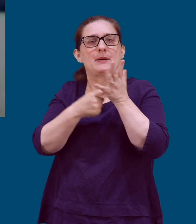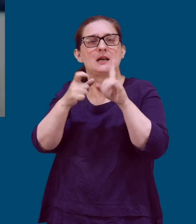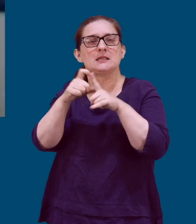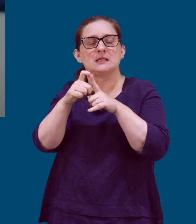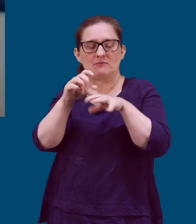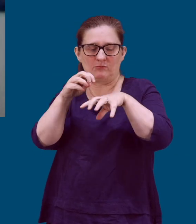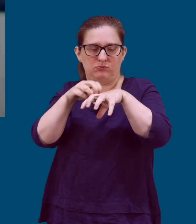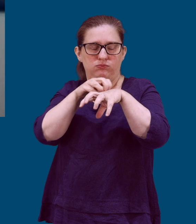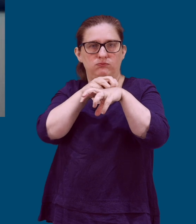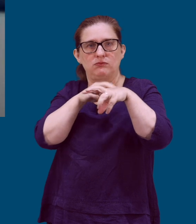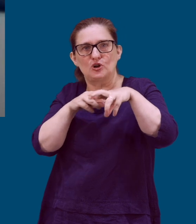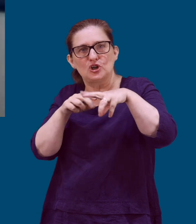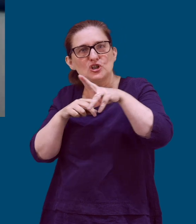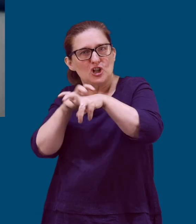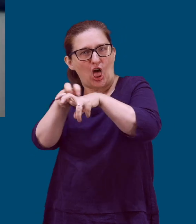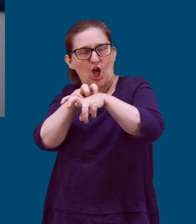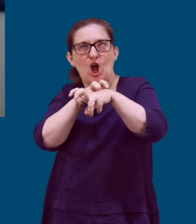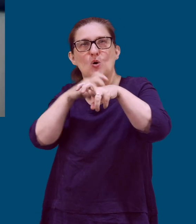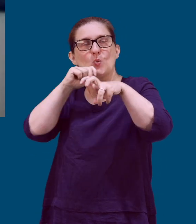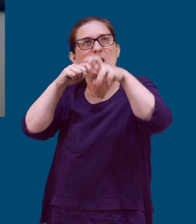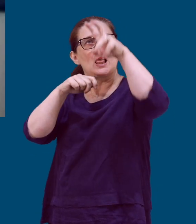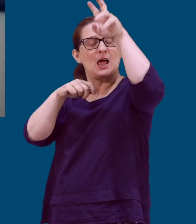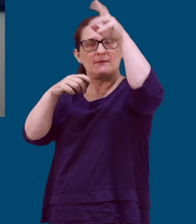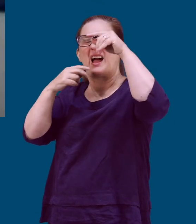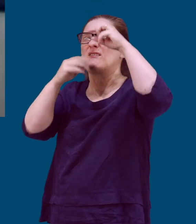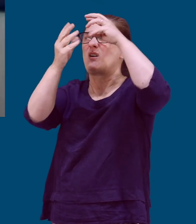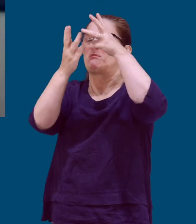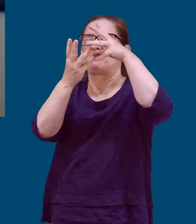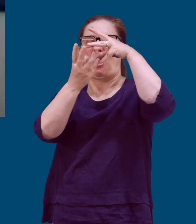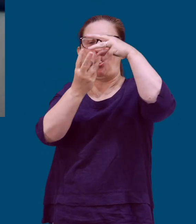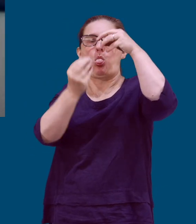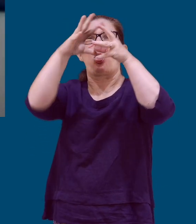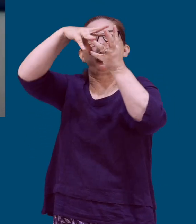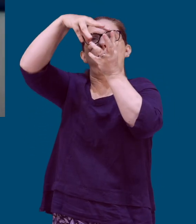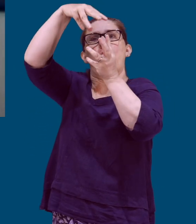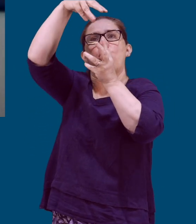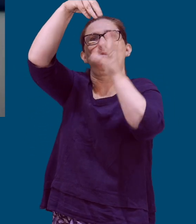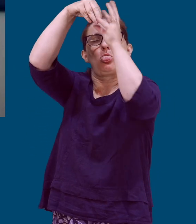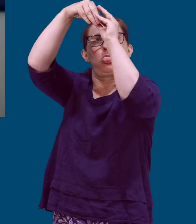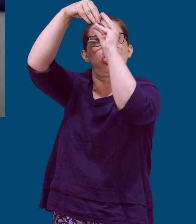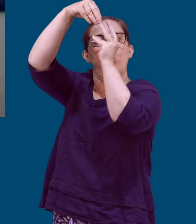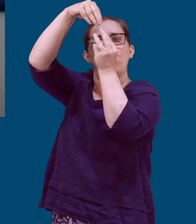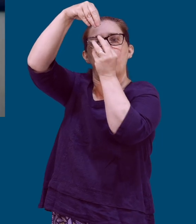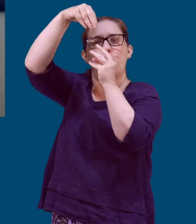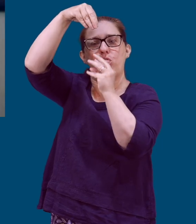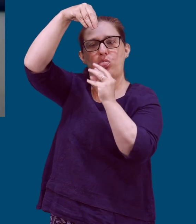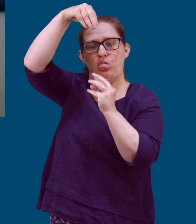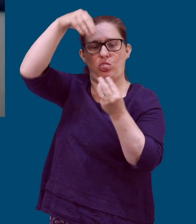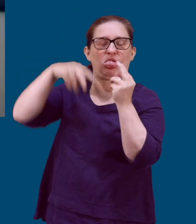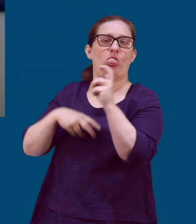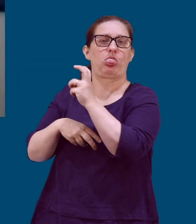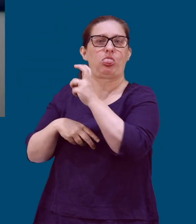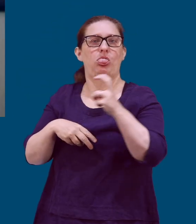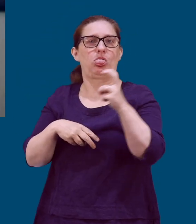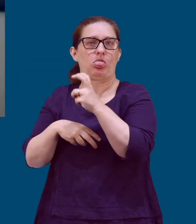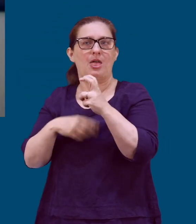mucus threads in the air. That feels important if I'm going to describe these hanging slugs as a little side note for you. I